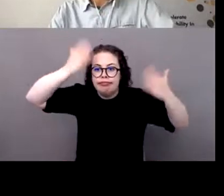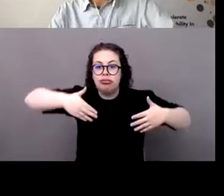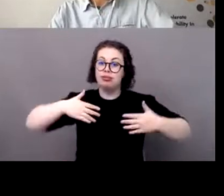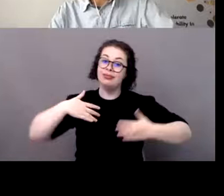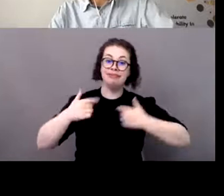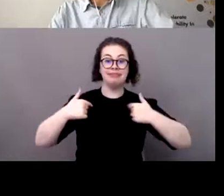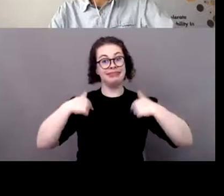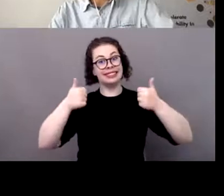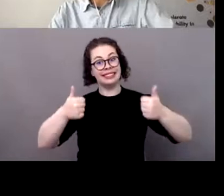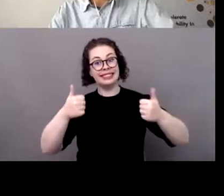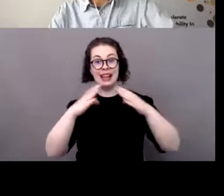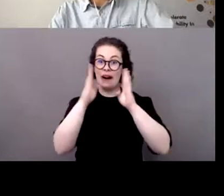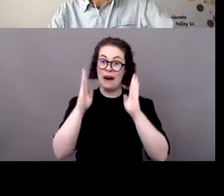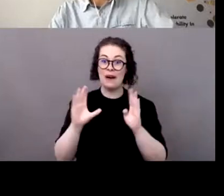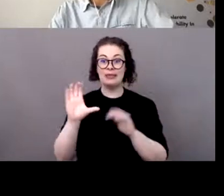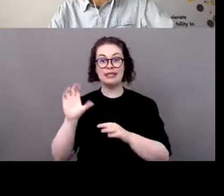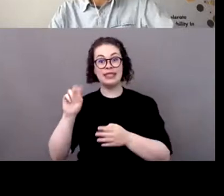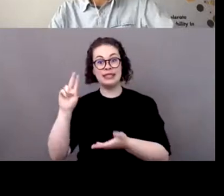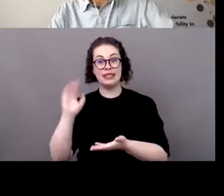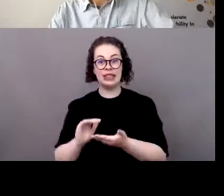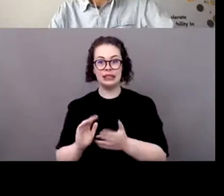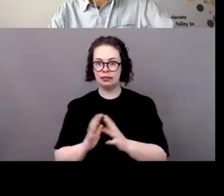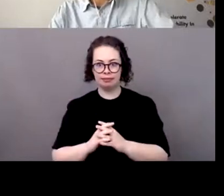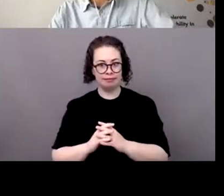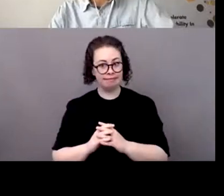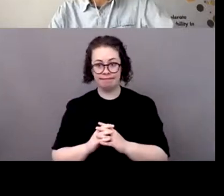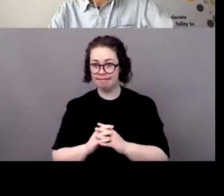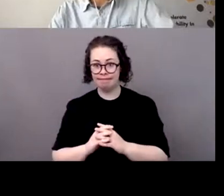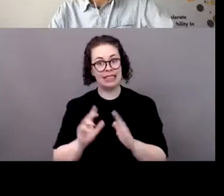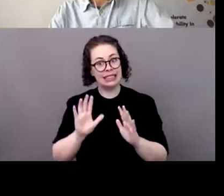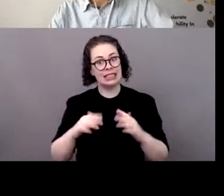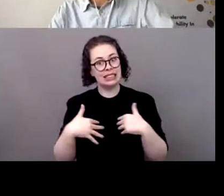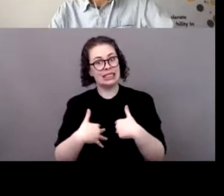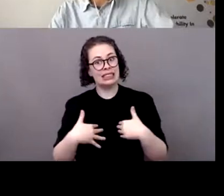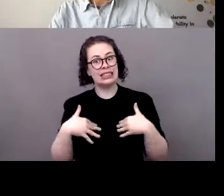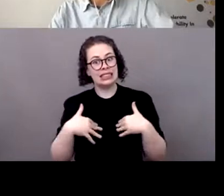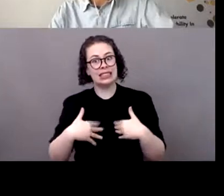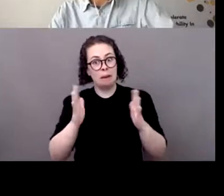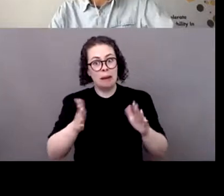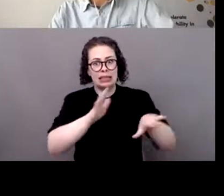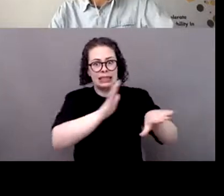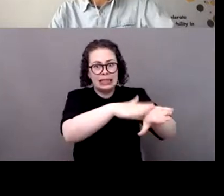Paris 2024 overall approach, if it's okay for you.